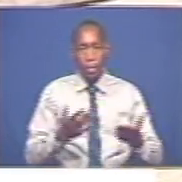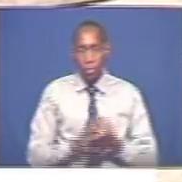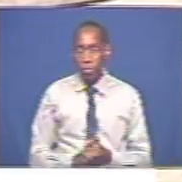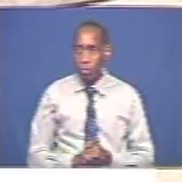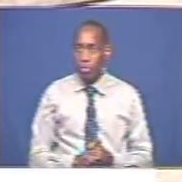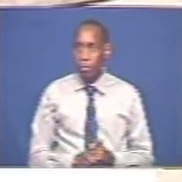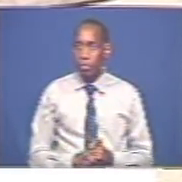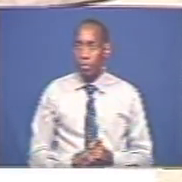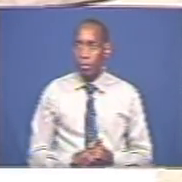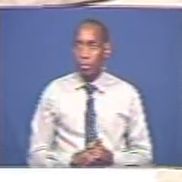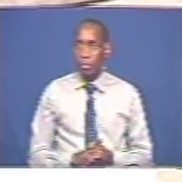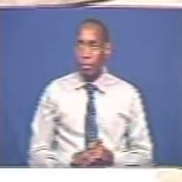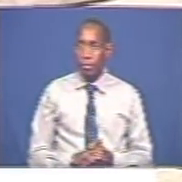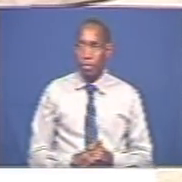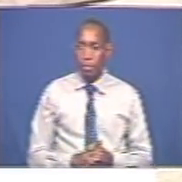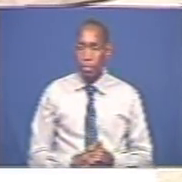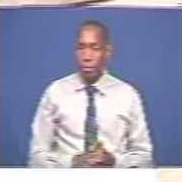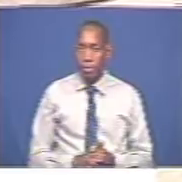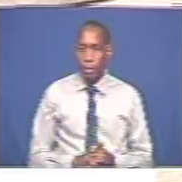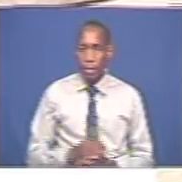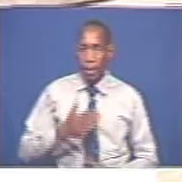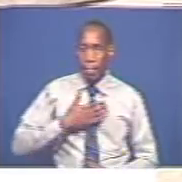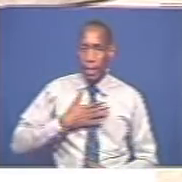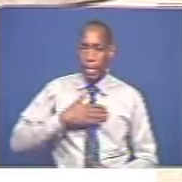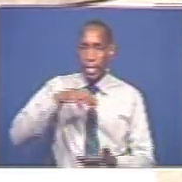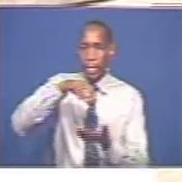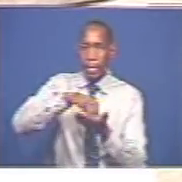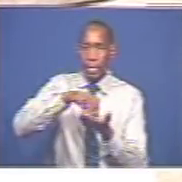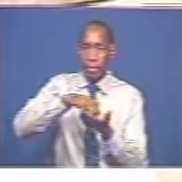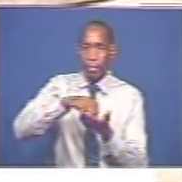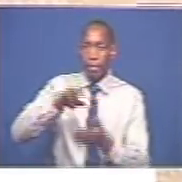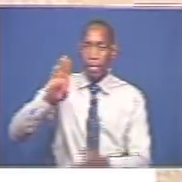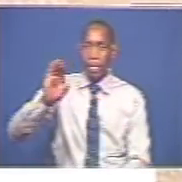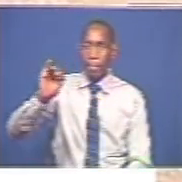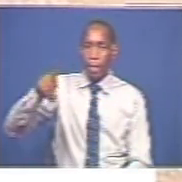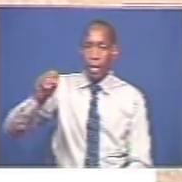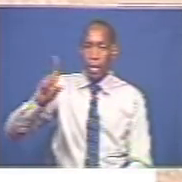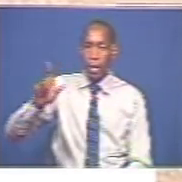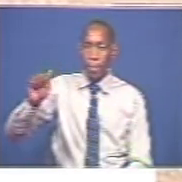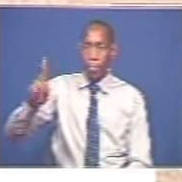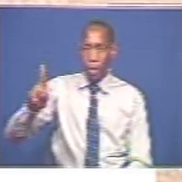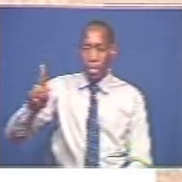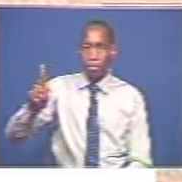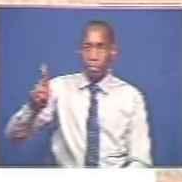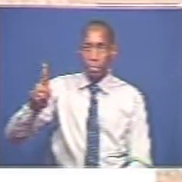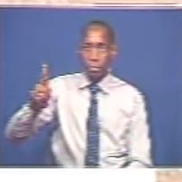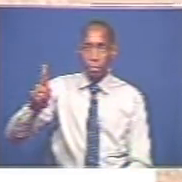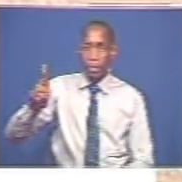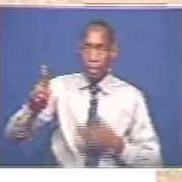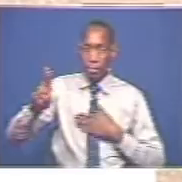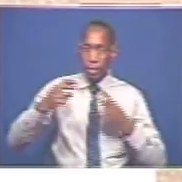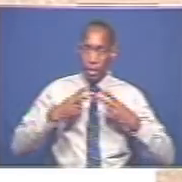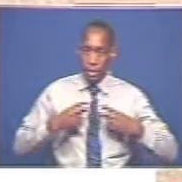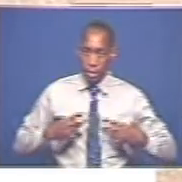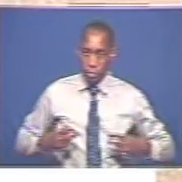Actually, mine is a case called bipolar type 2. Mm-hmm. And I was diagnosed